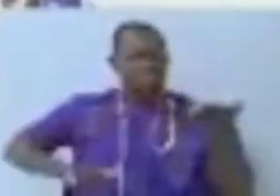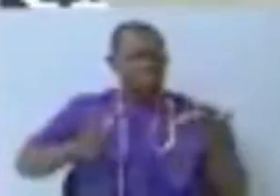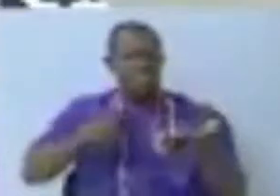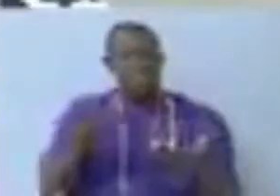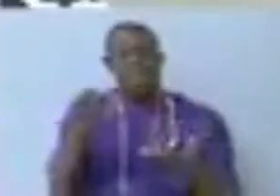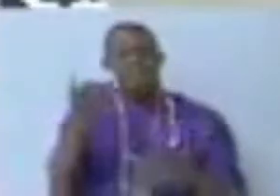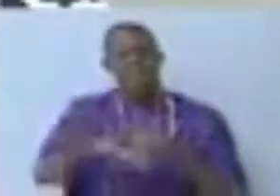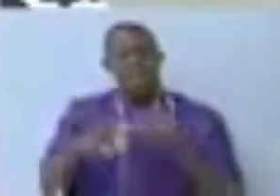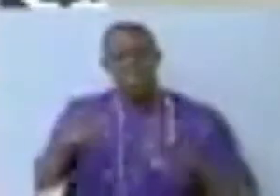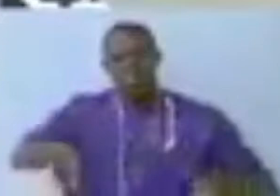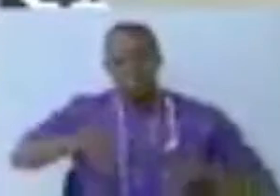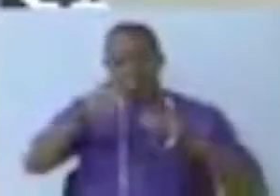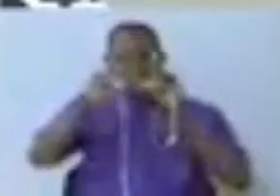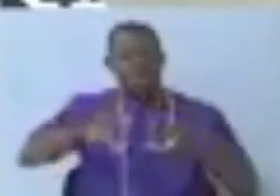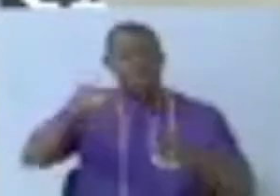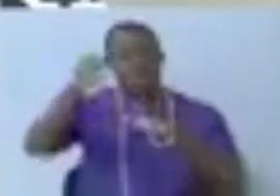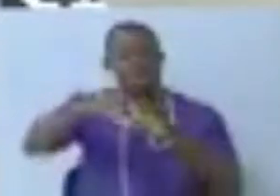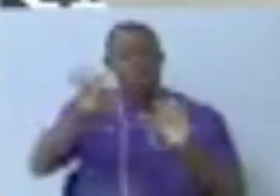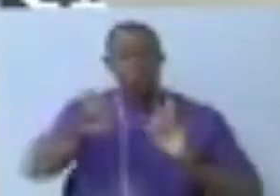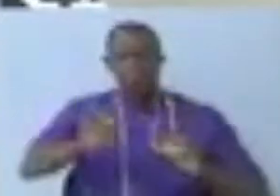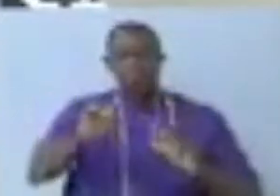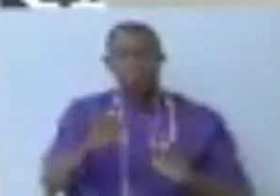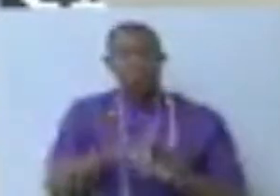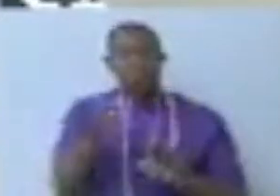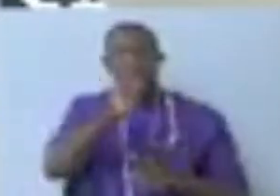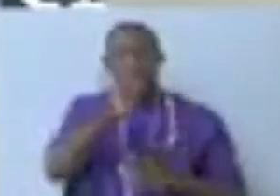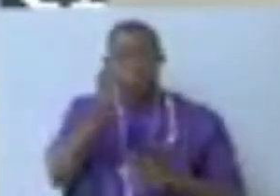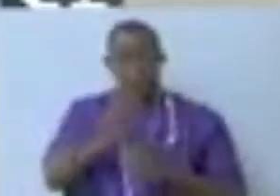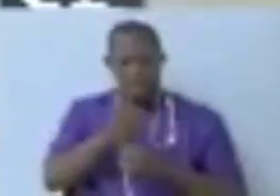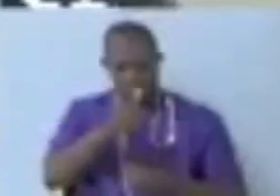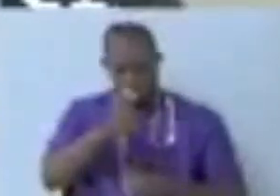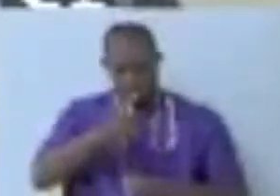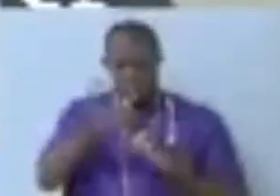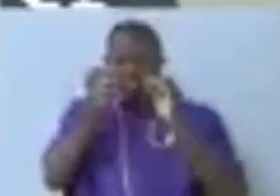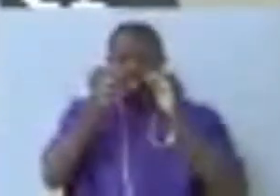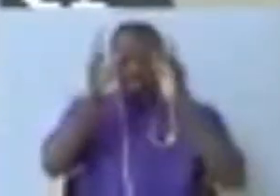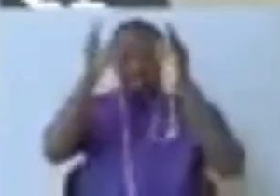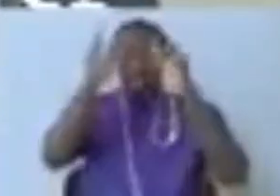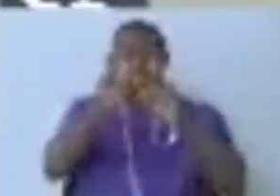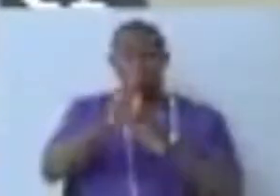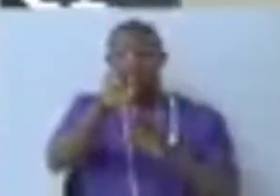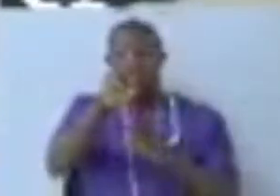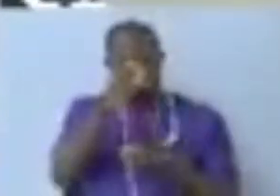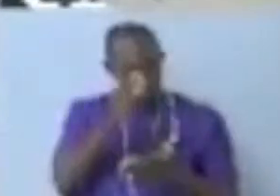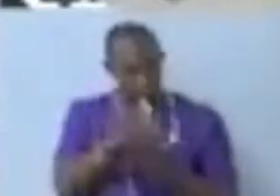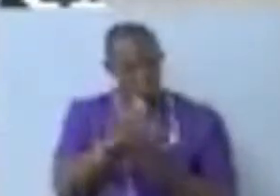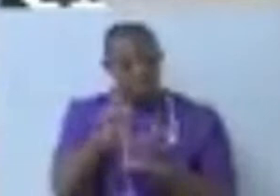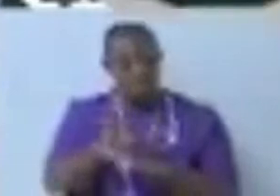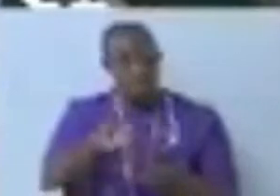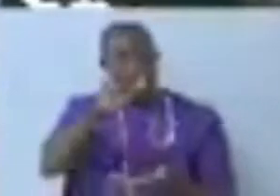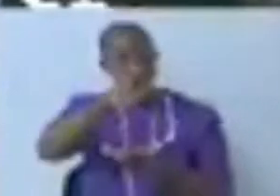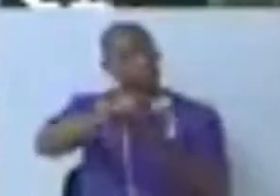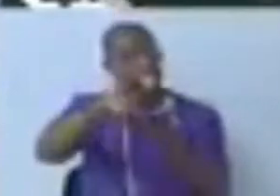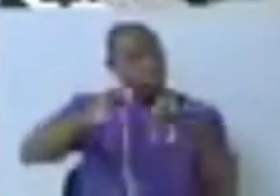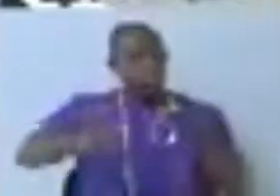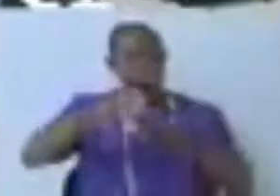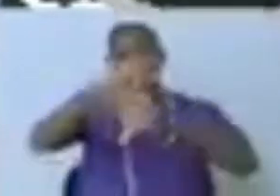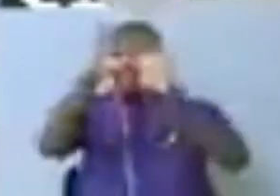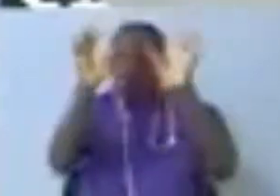But what baffles us is that you were excluded from the whole exercise, yet you were so involved as to be able to advise the